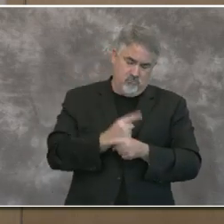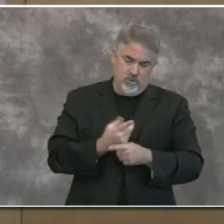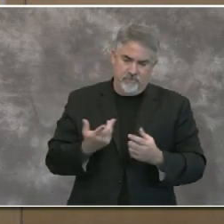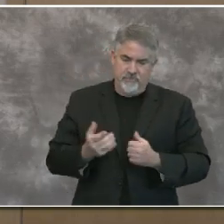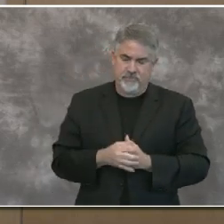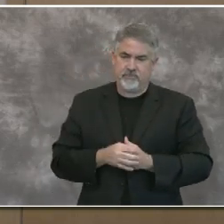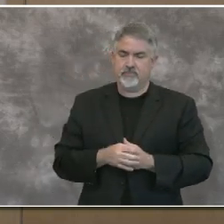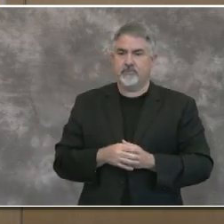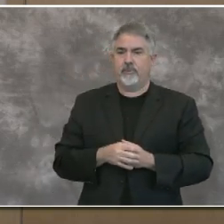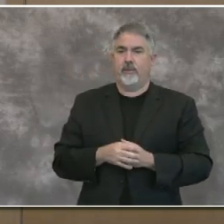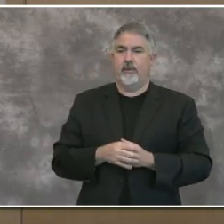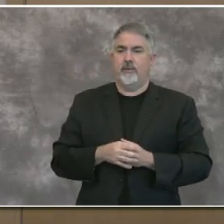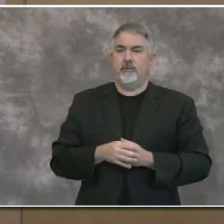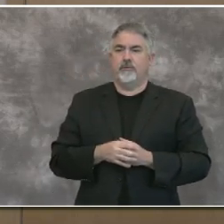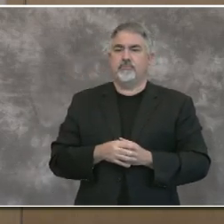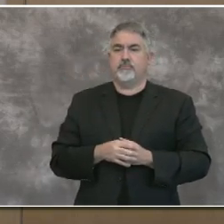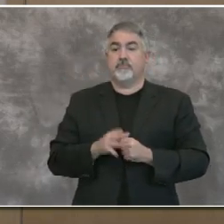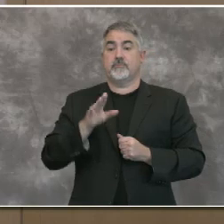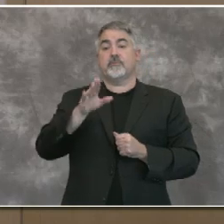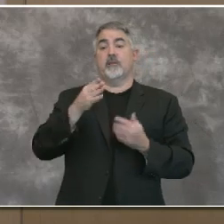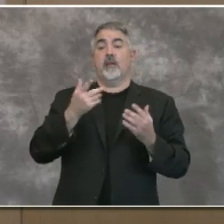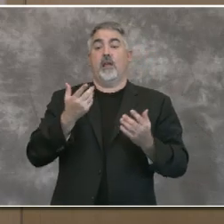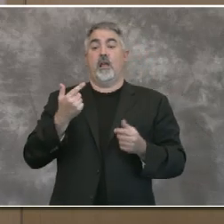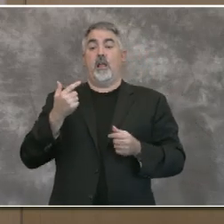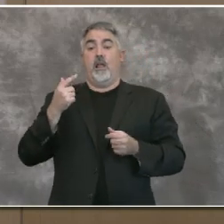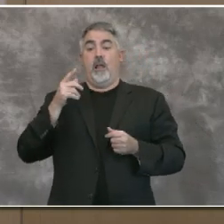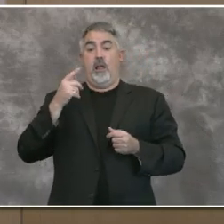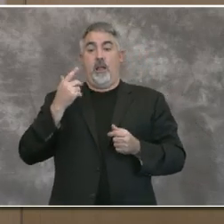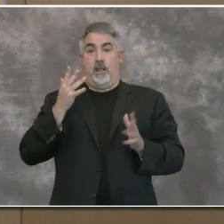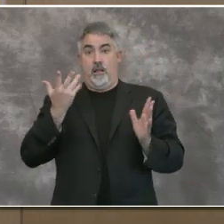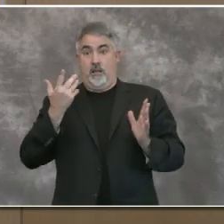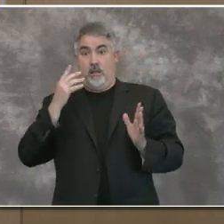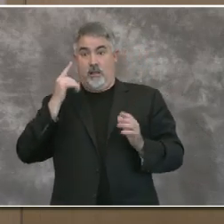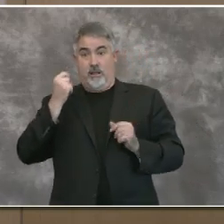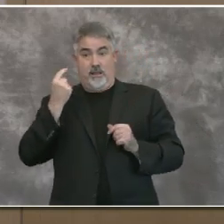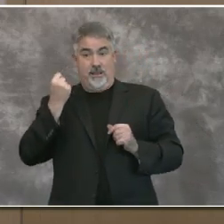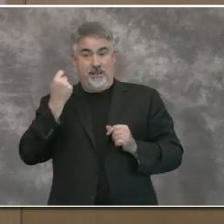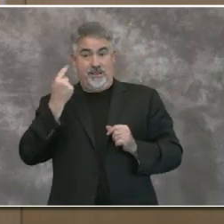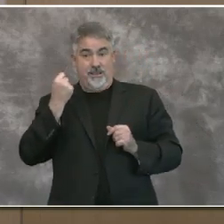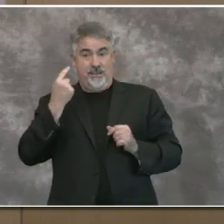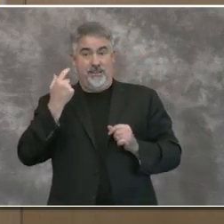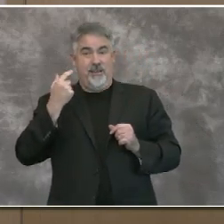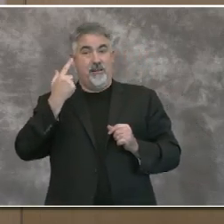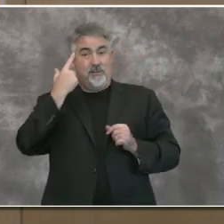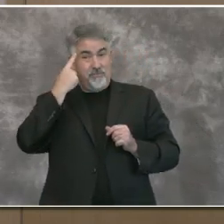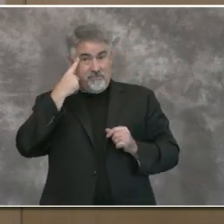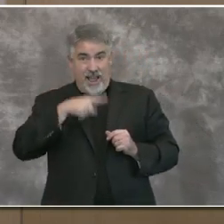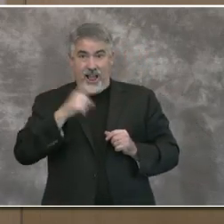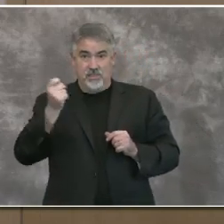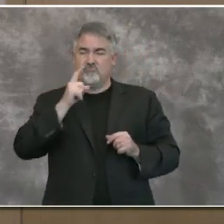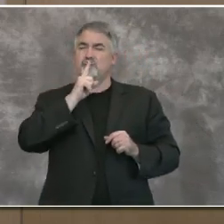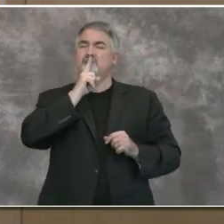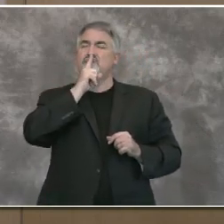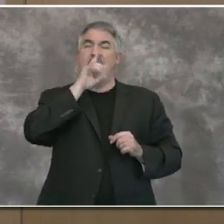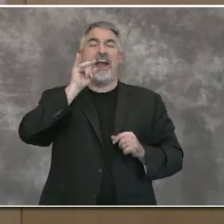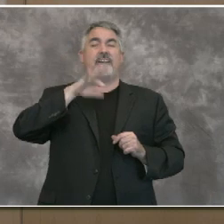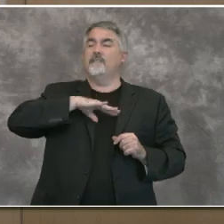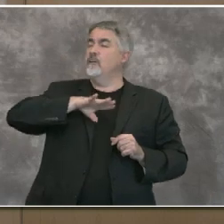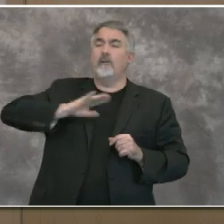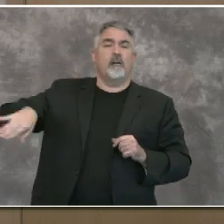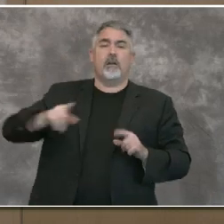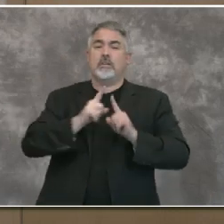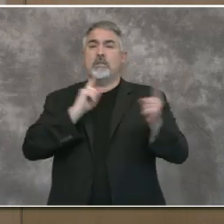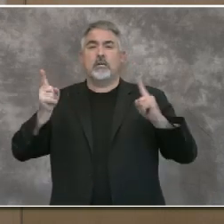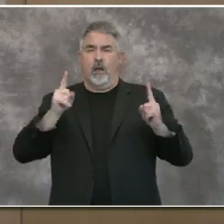think that it looks the way it does because we were quick to action, and we have implemented various